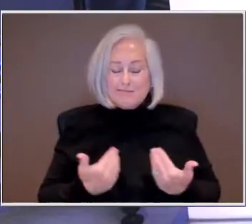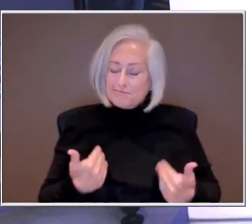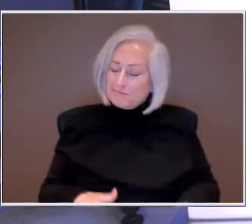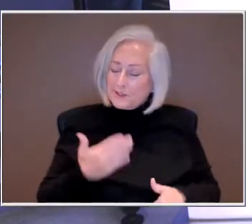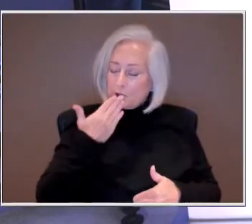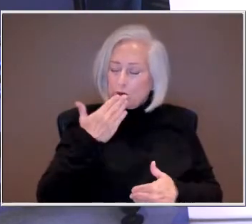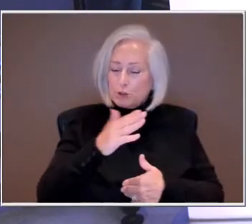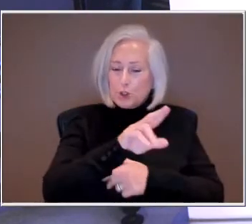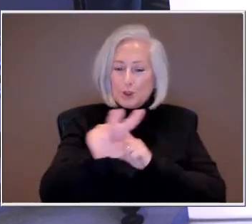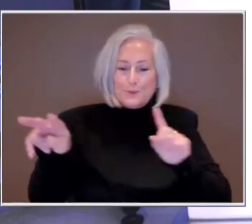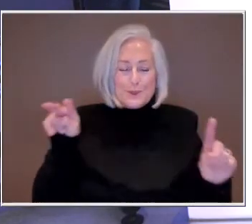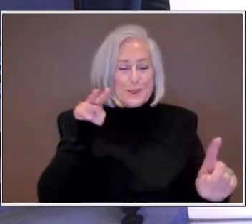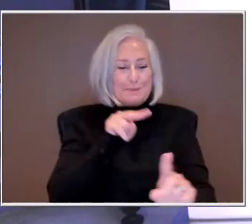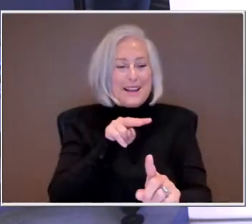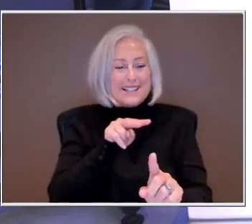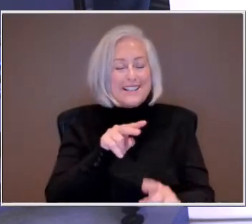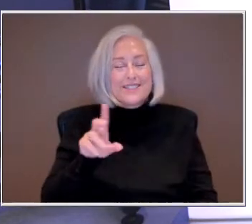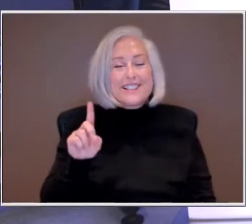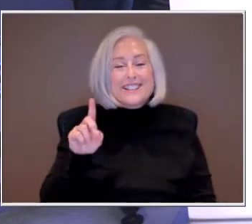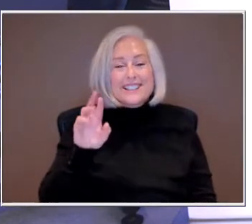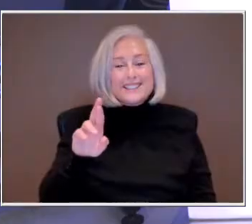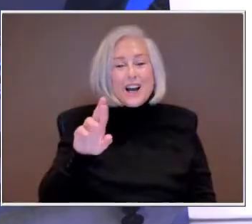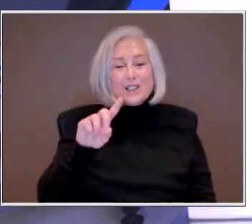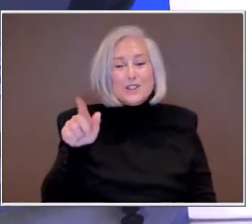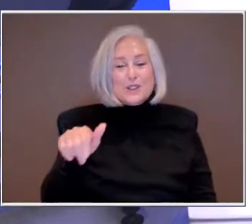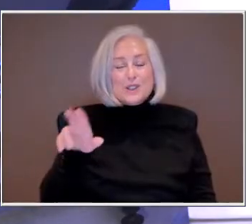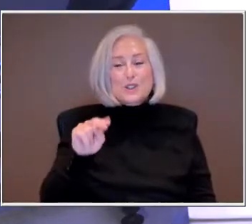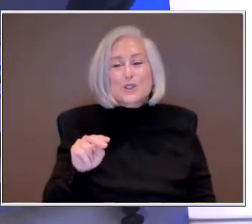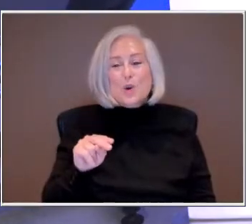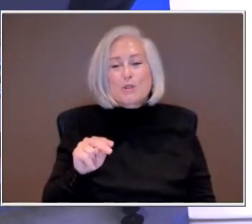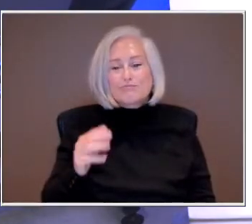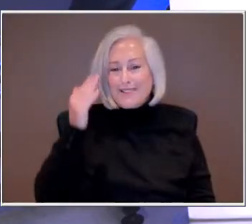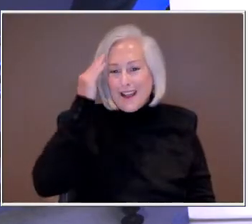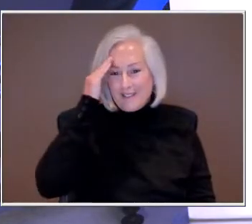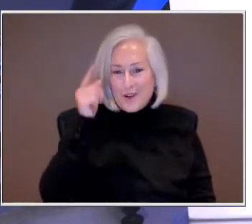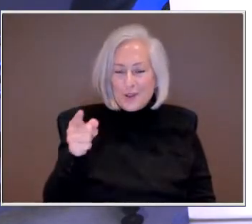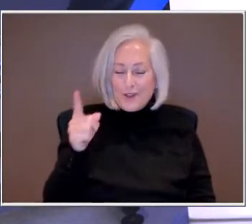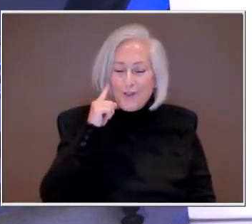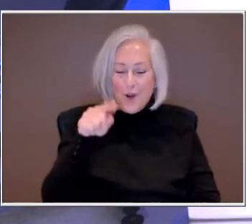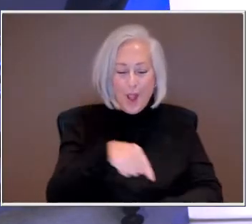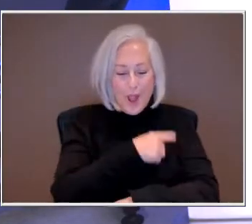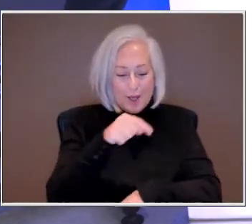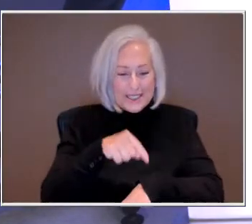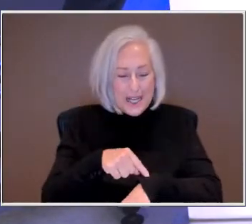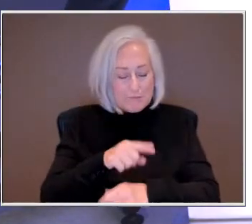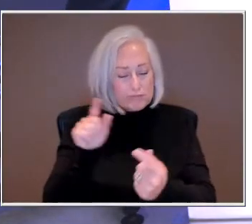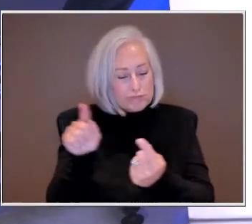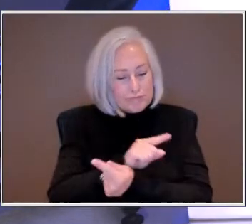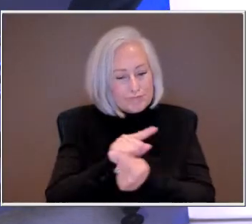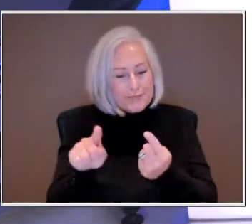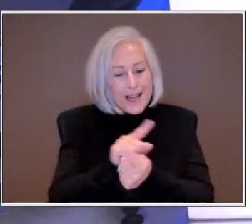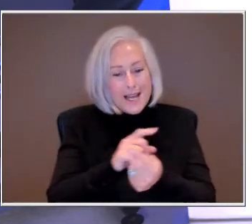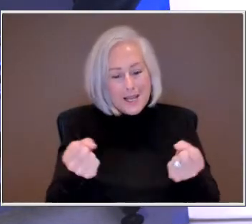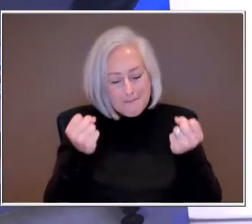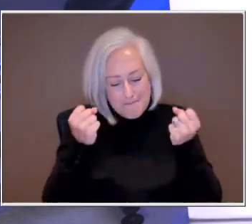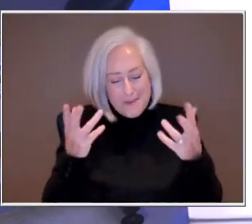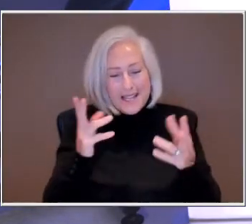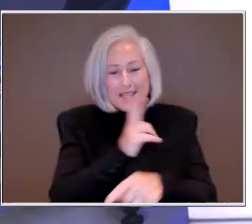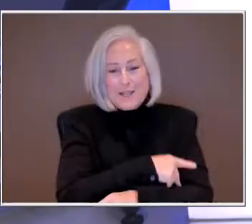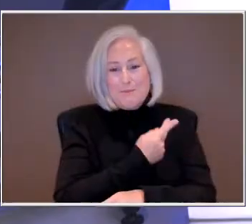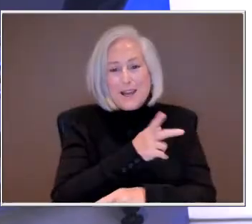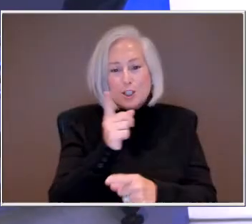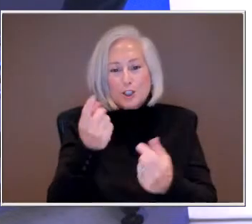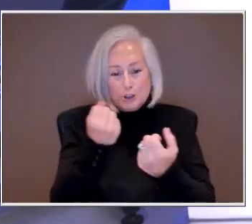Gosh, Dr. Zorn, I've known you for a while now, met lots of patients that you've saved their lives.